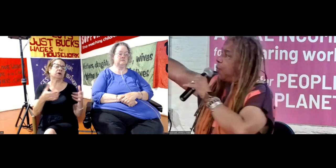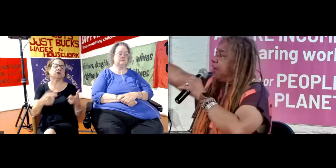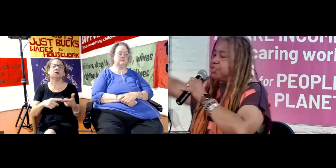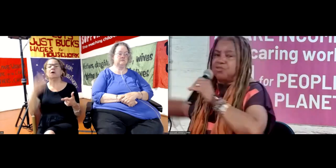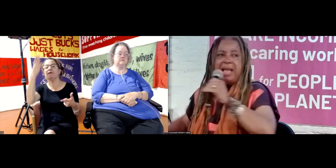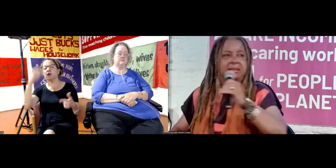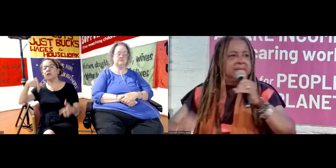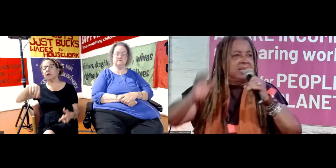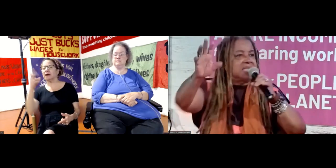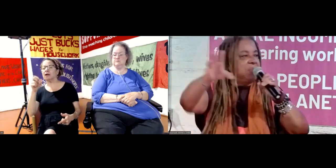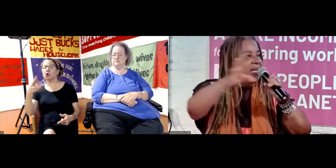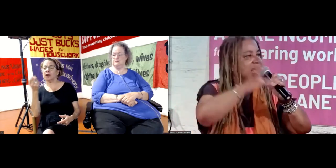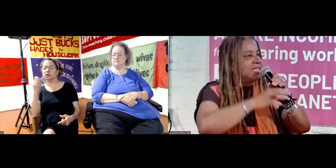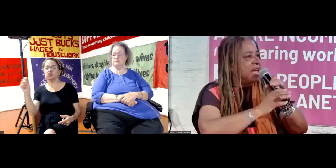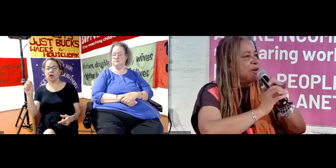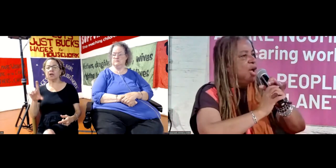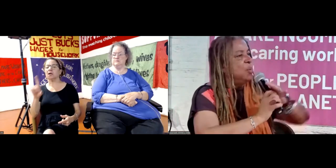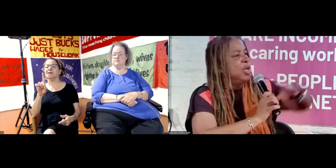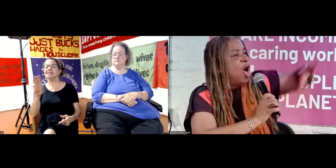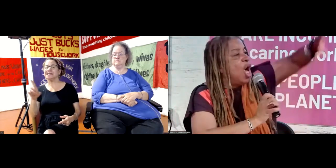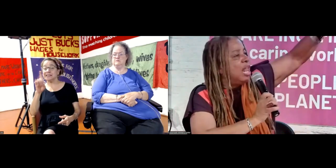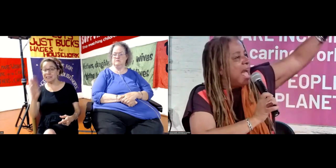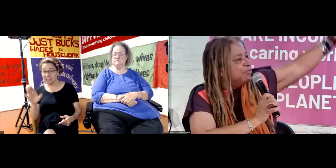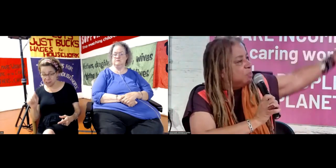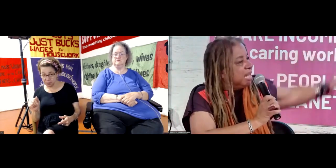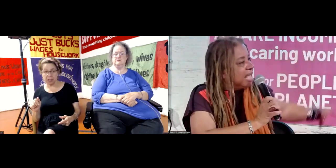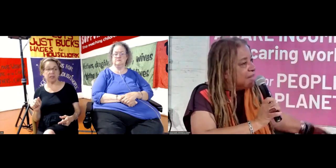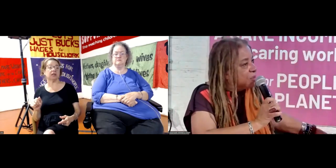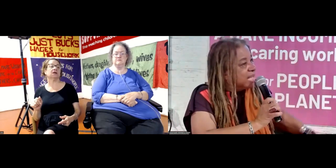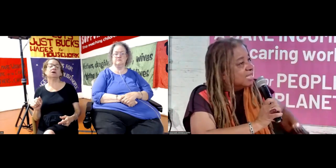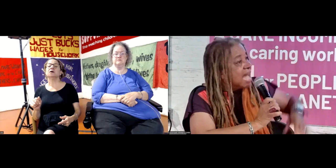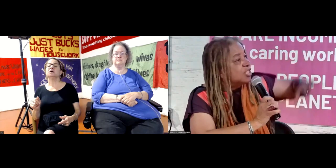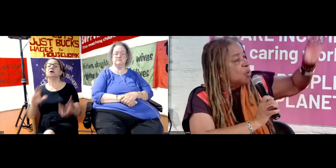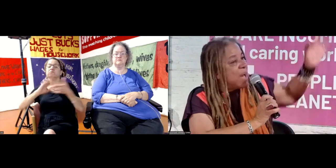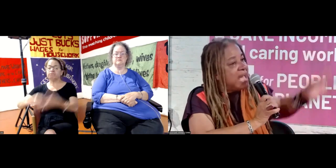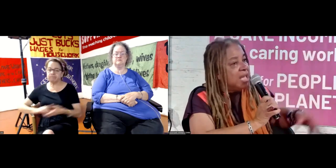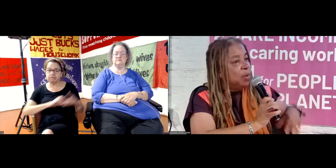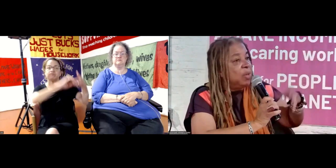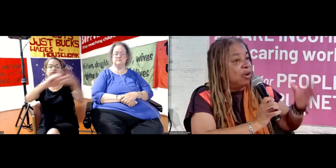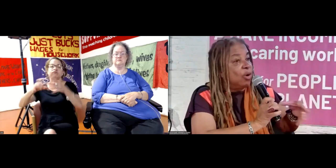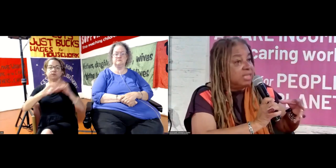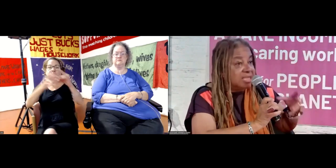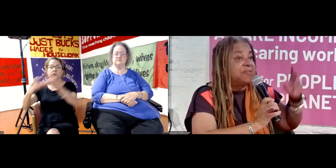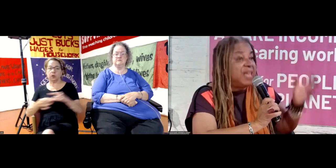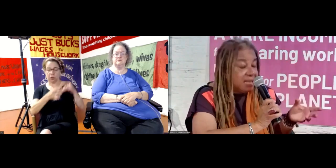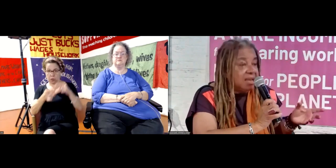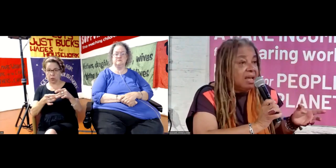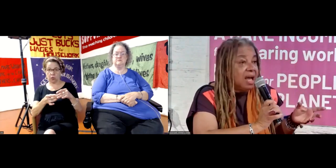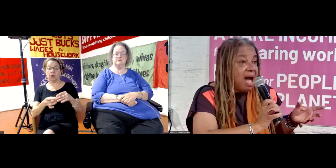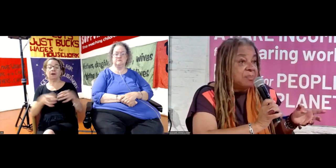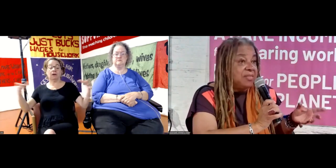a queer strike, disability, et cetera. We all have to be together because that's the way we are going to